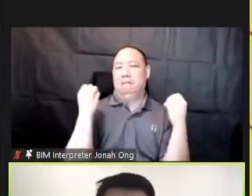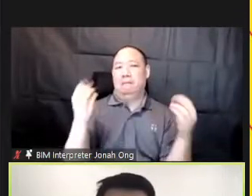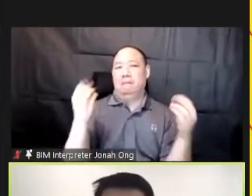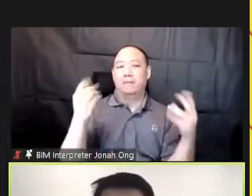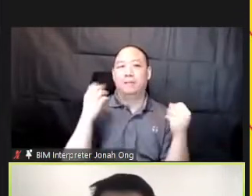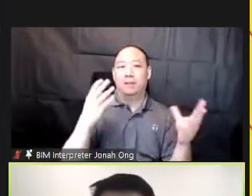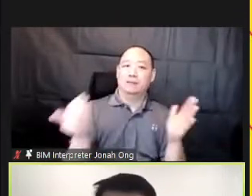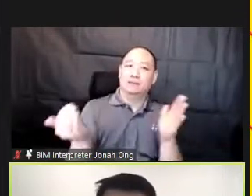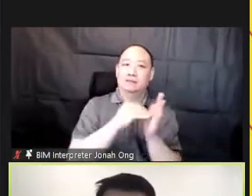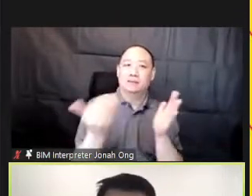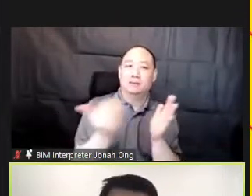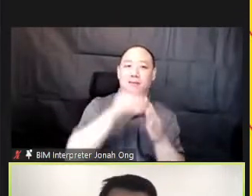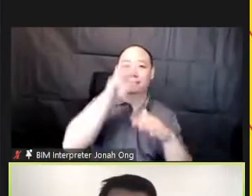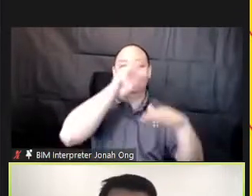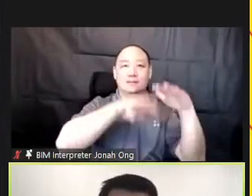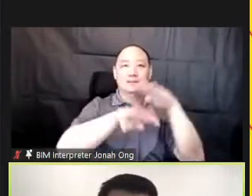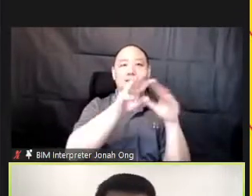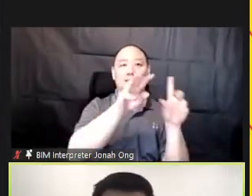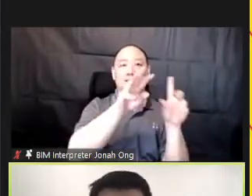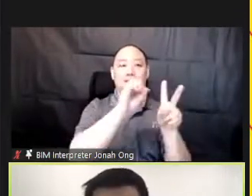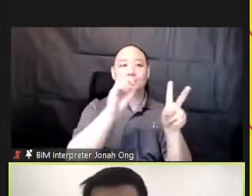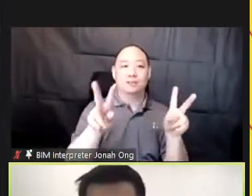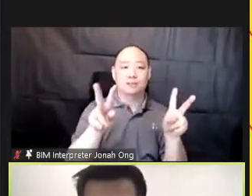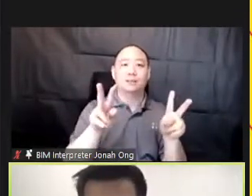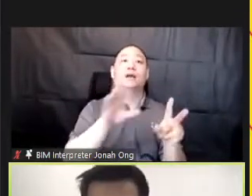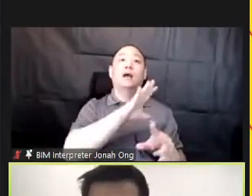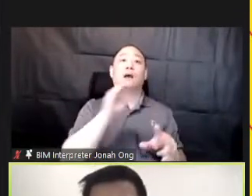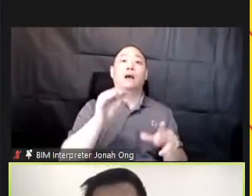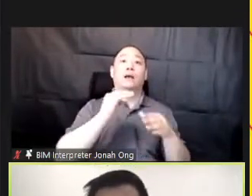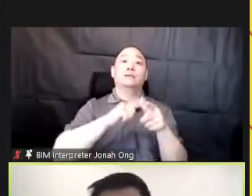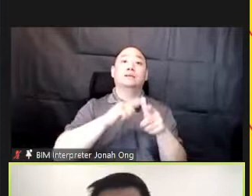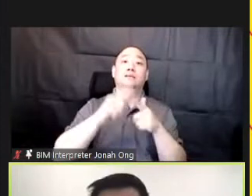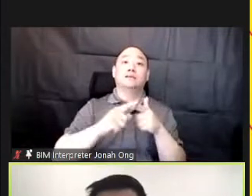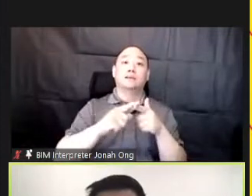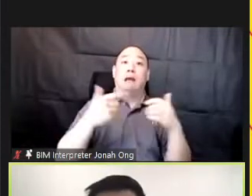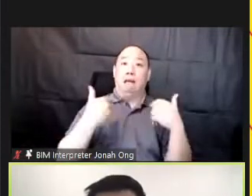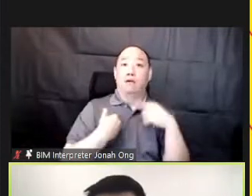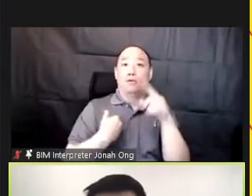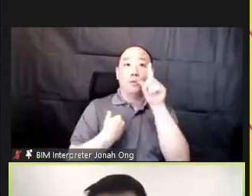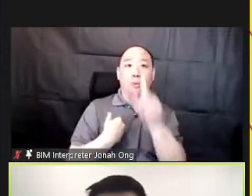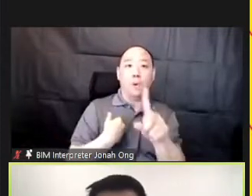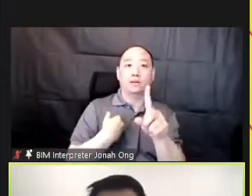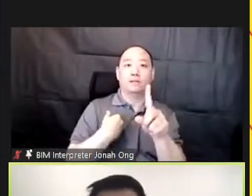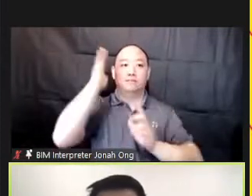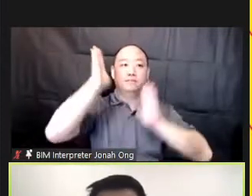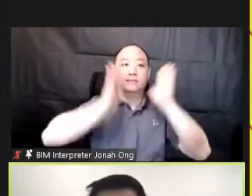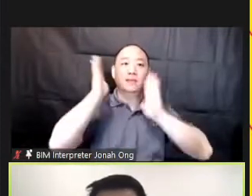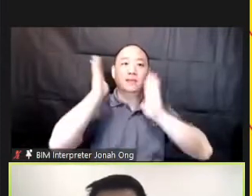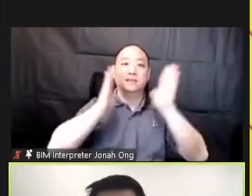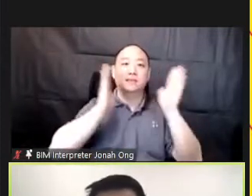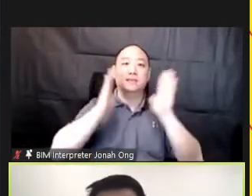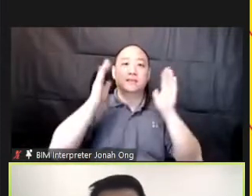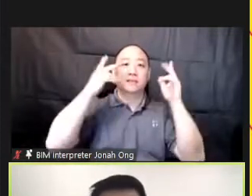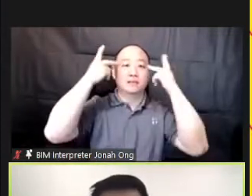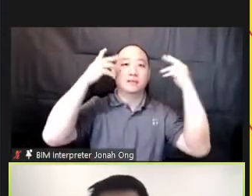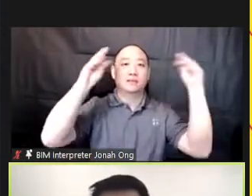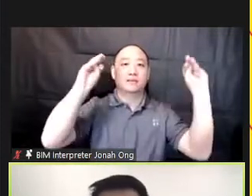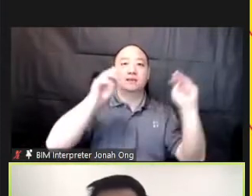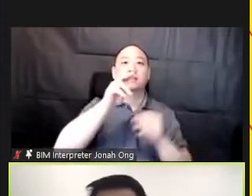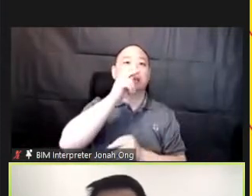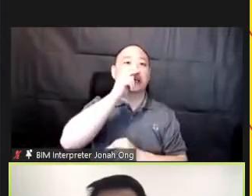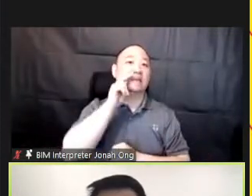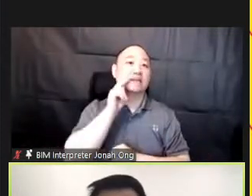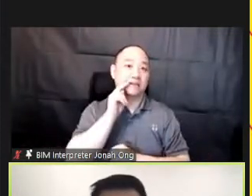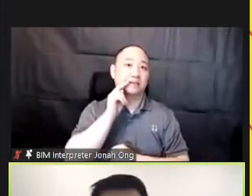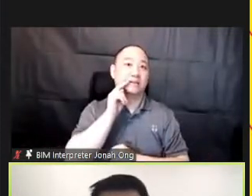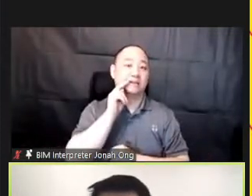had Satu Malaysia, which was under the purview of Prime Minister Najib Razak. If you grew up in the 2010s, you probably remember this quite well, where